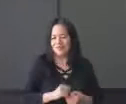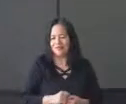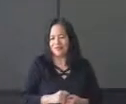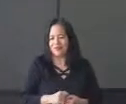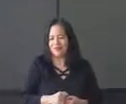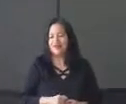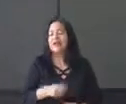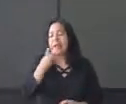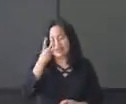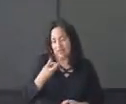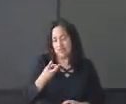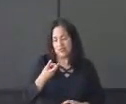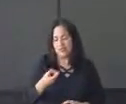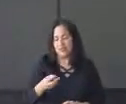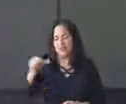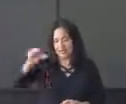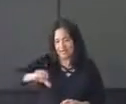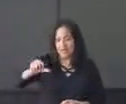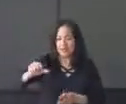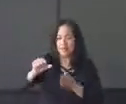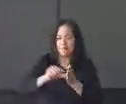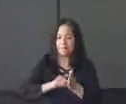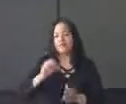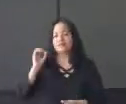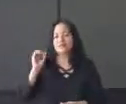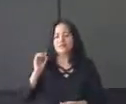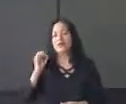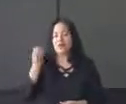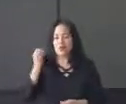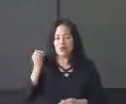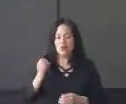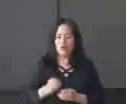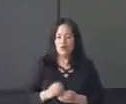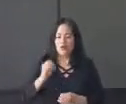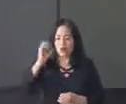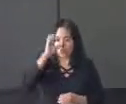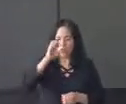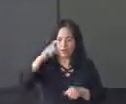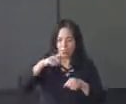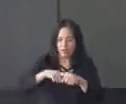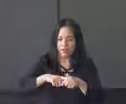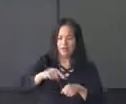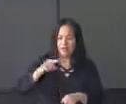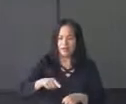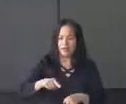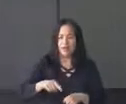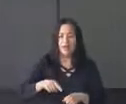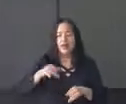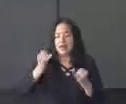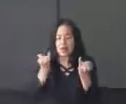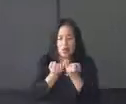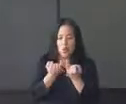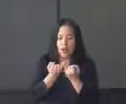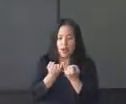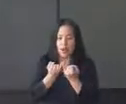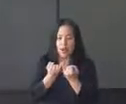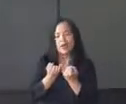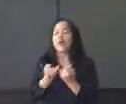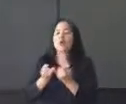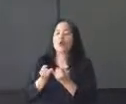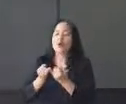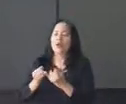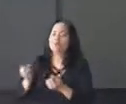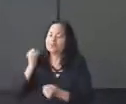And this is one of the proposals of this month that has this cultural perspective, and we work hand in hand with